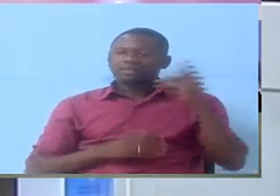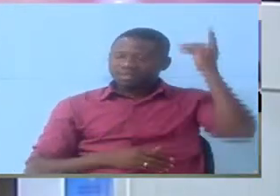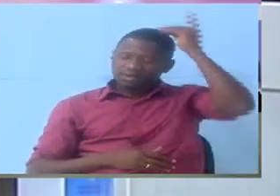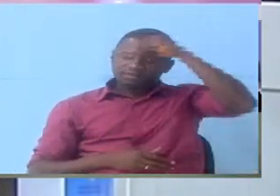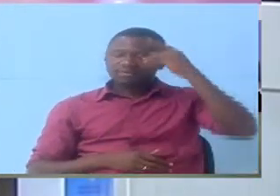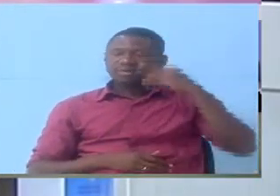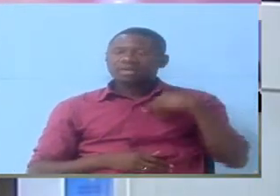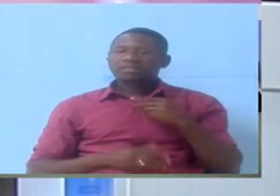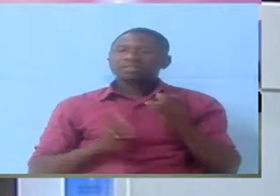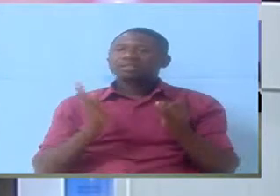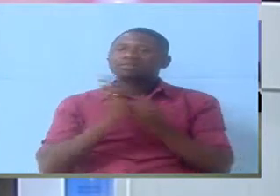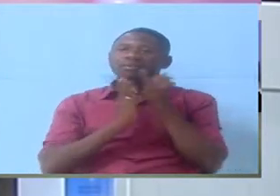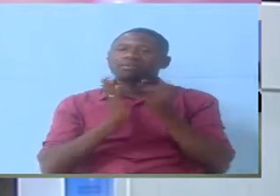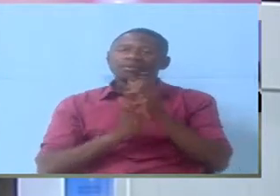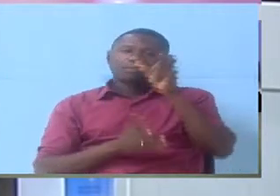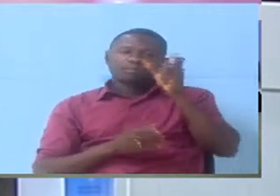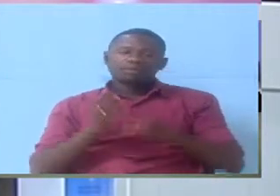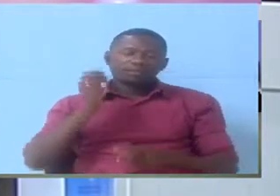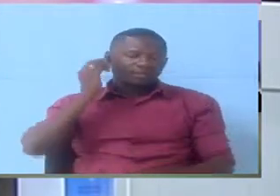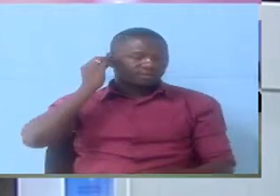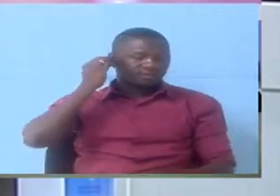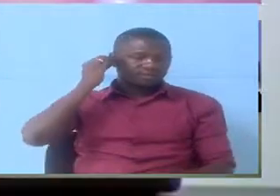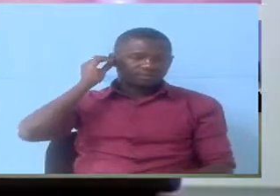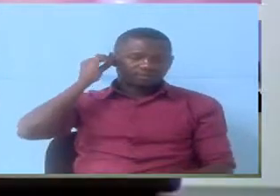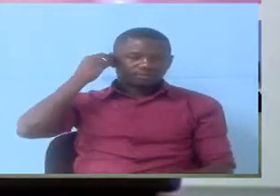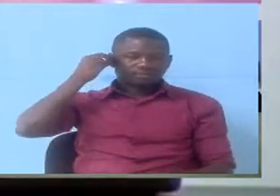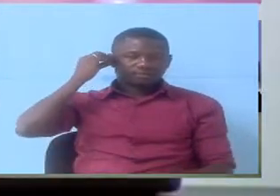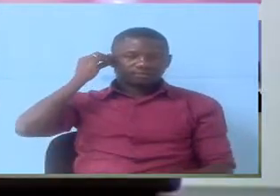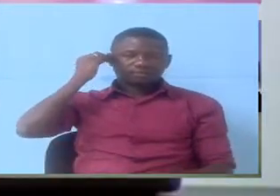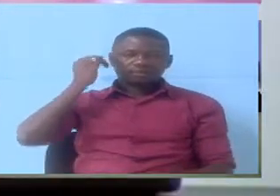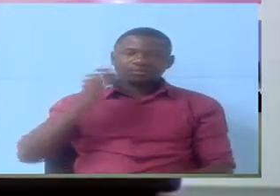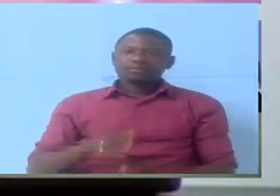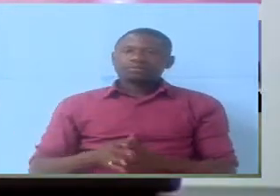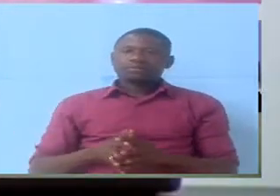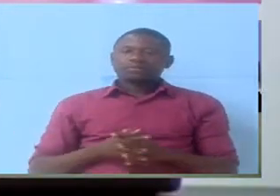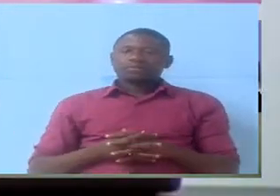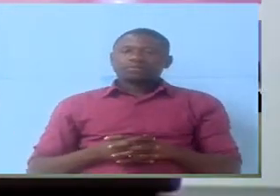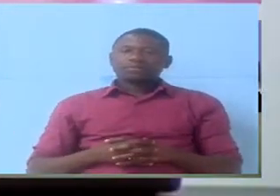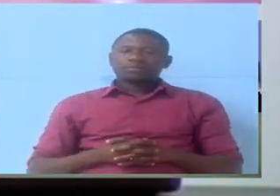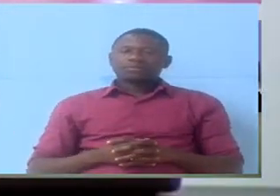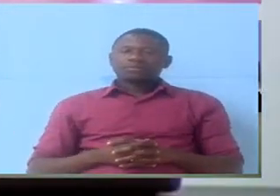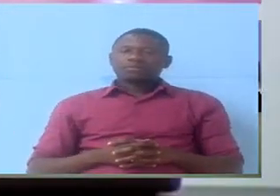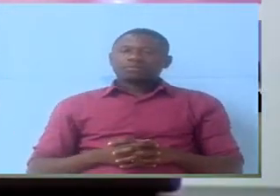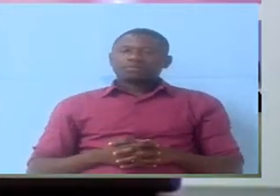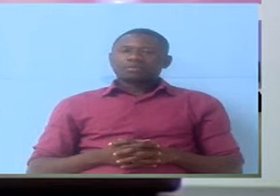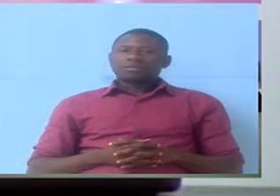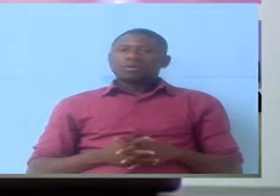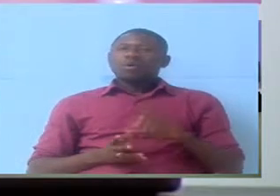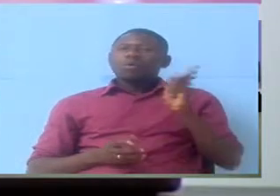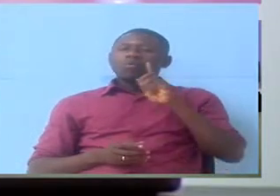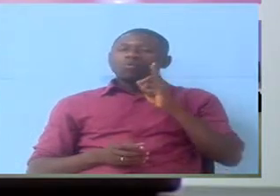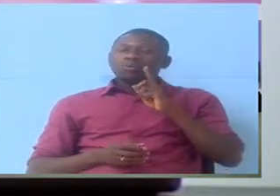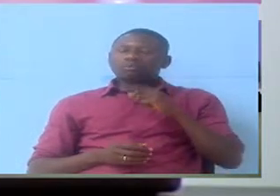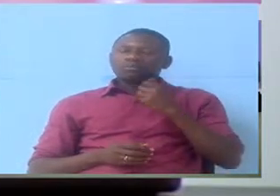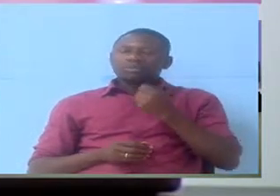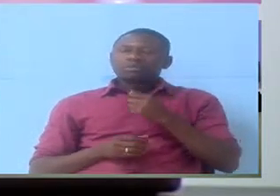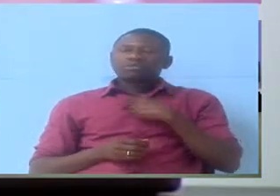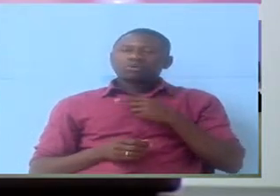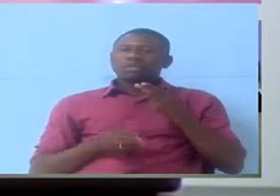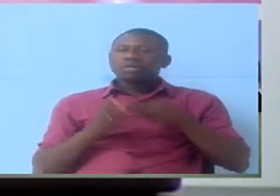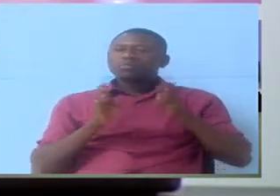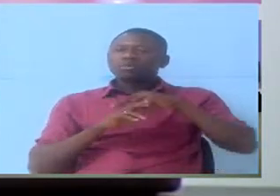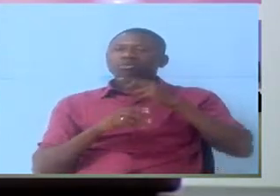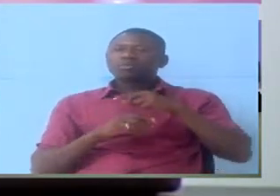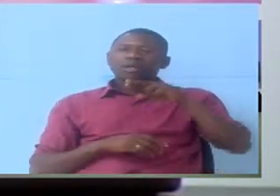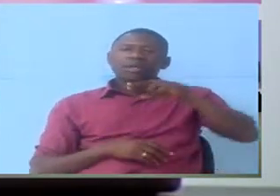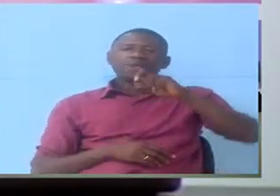Kata nkonte mukiskisir lalte. What precipitated that was a report by some NGOs. Yes. Explaining